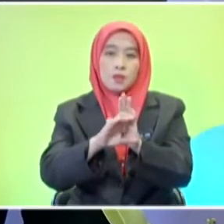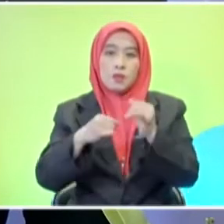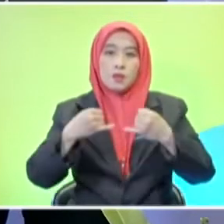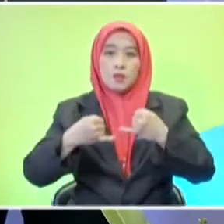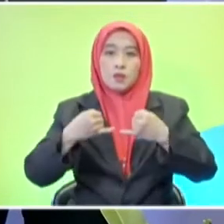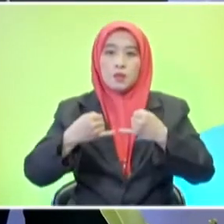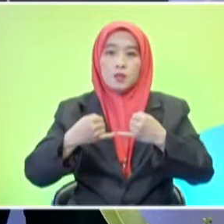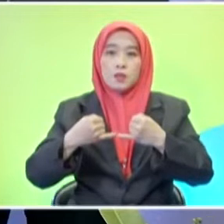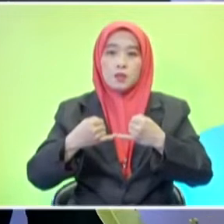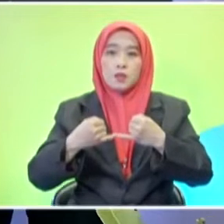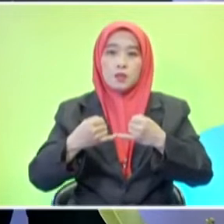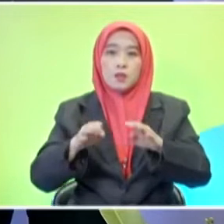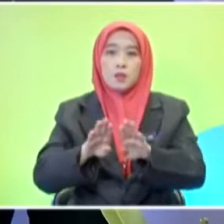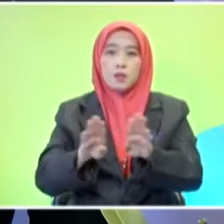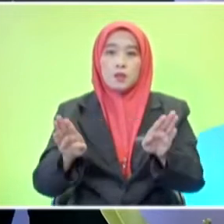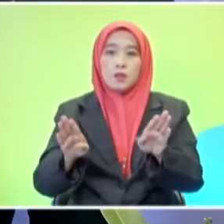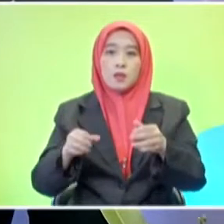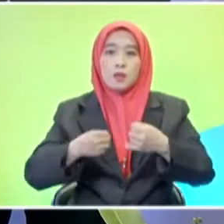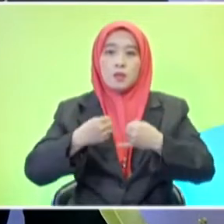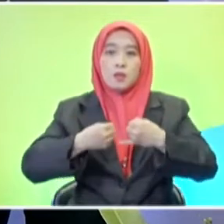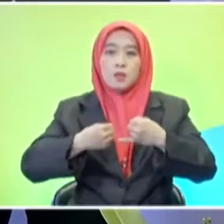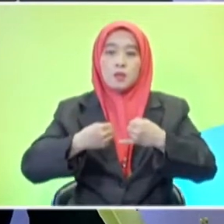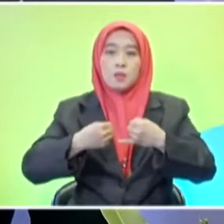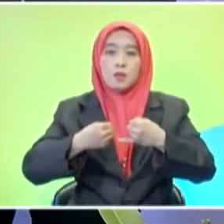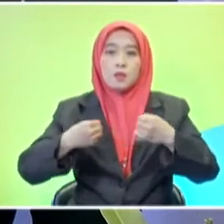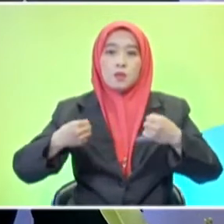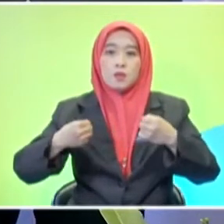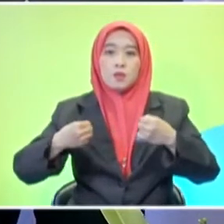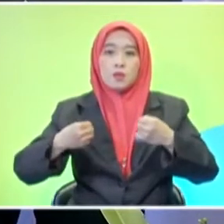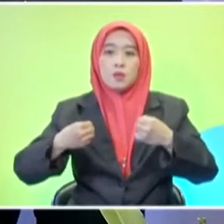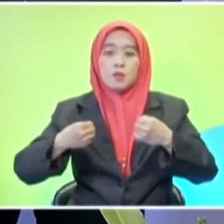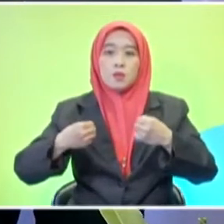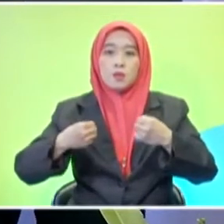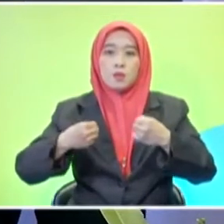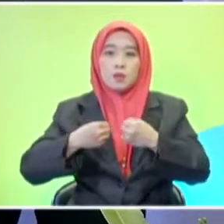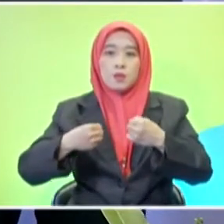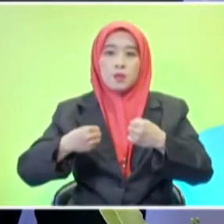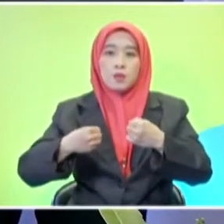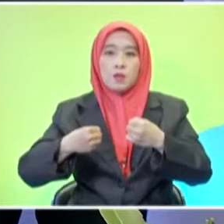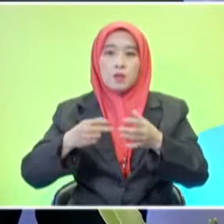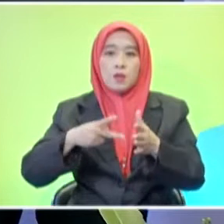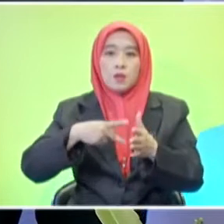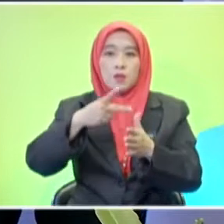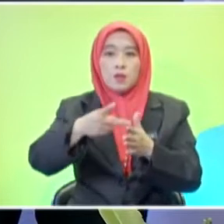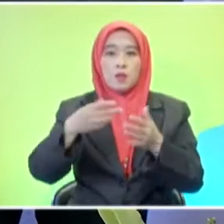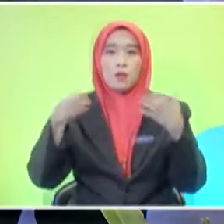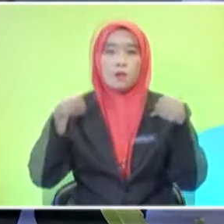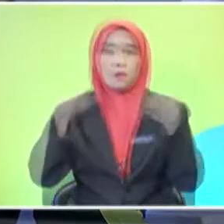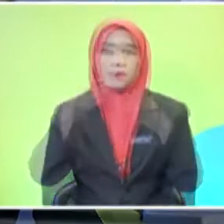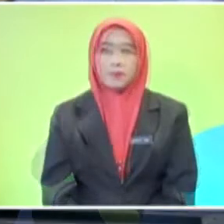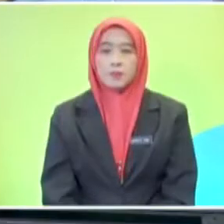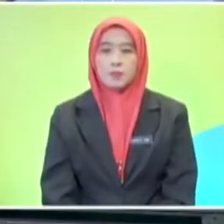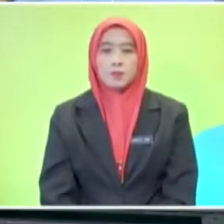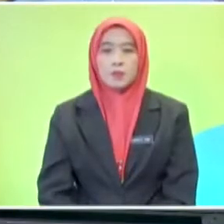such as symbiosis. And symbiosis consists of parasitism and also komensalisme.